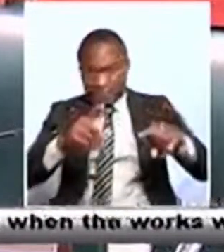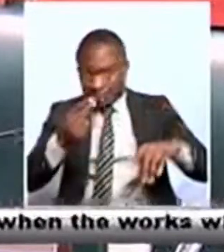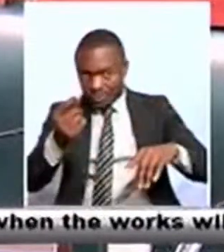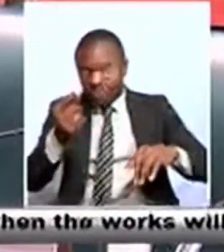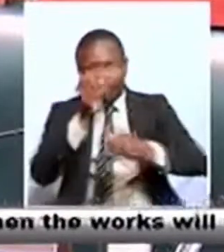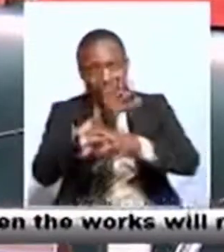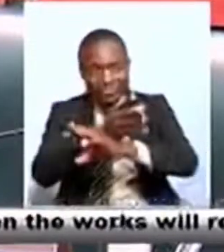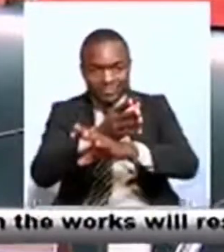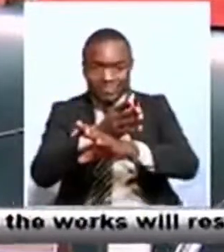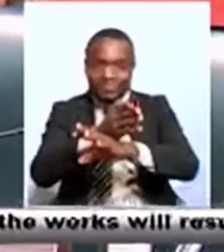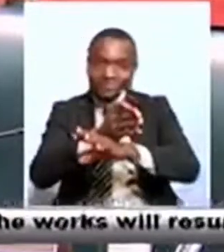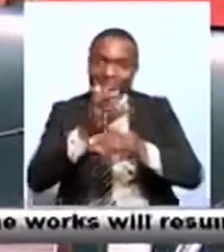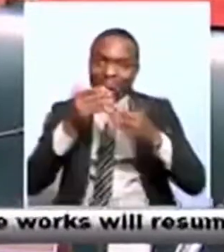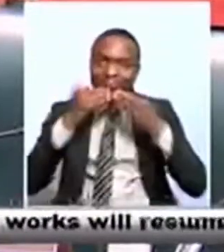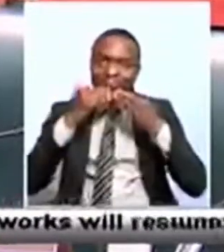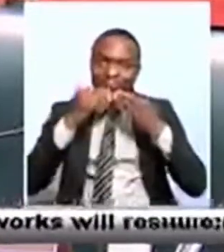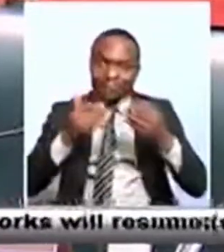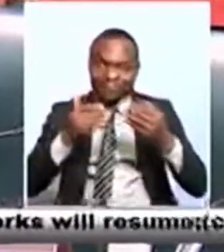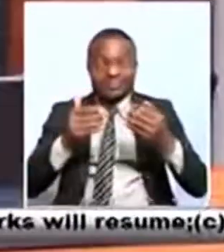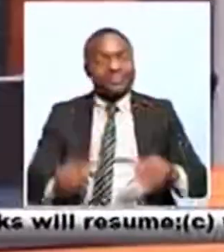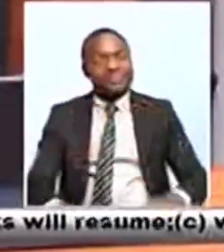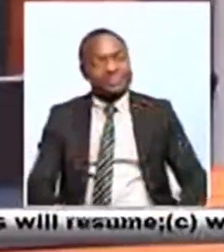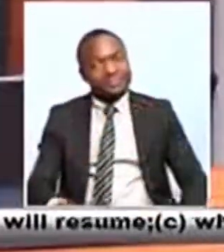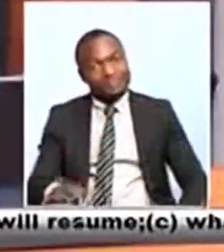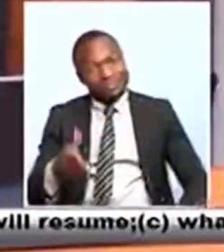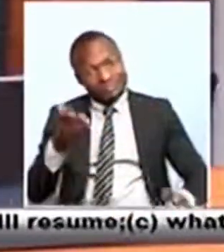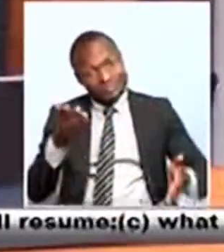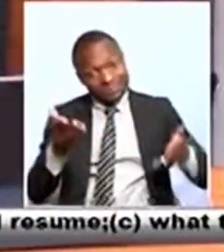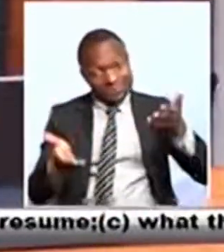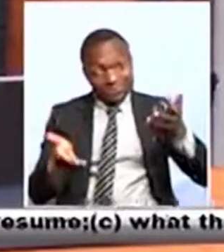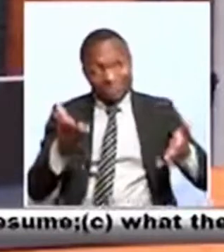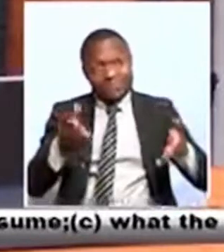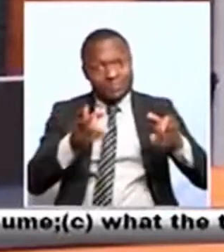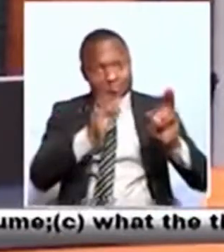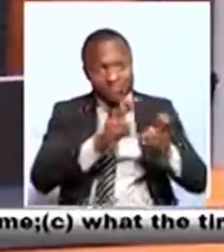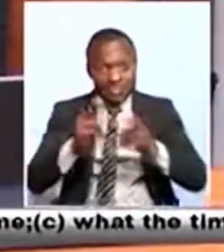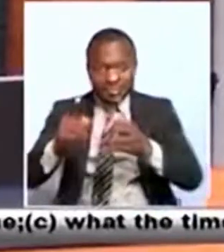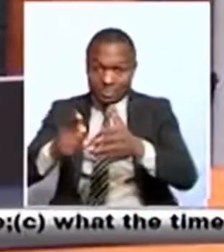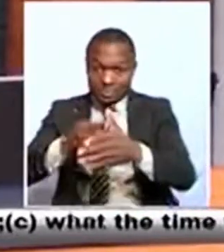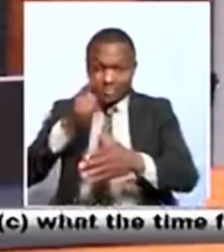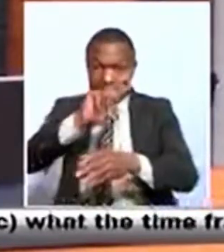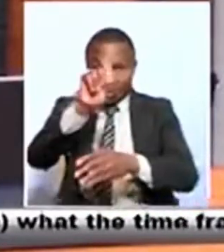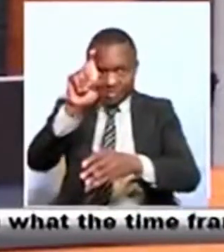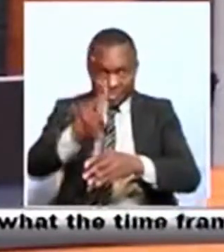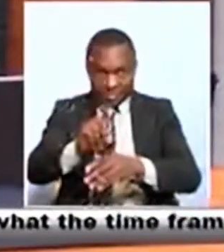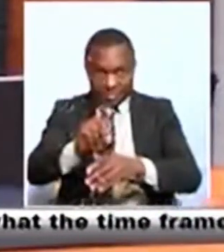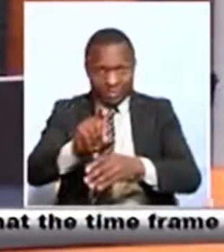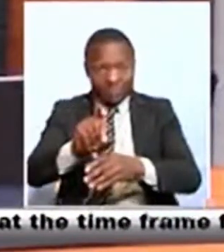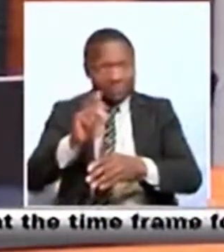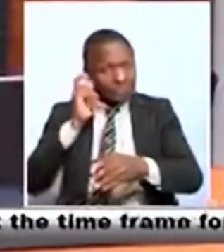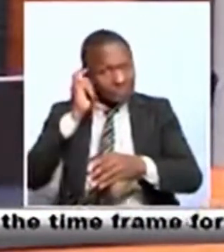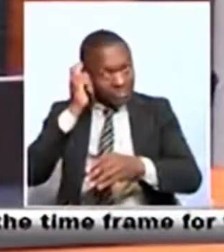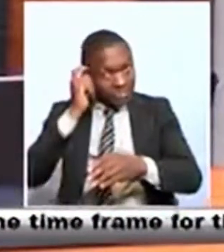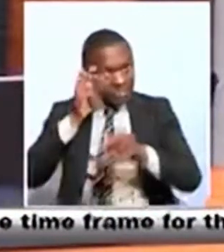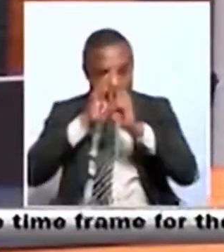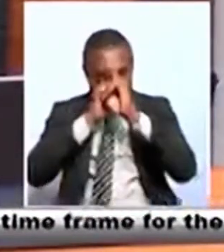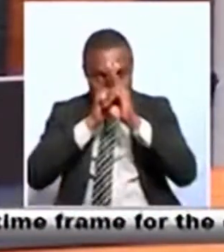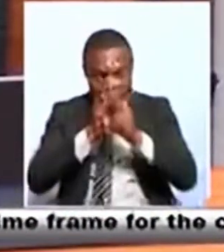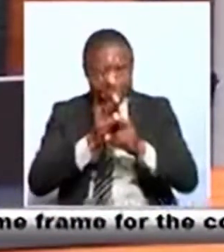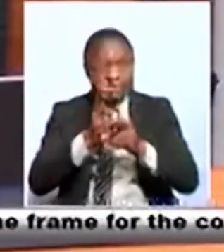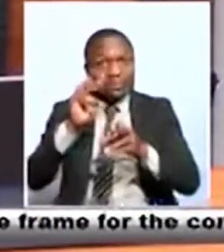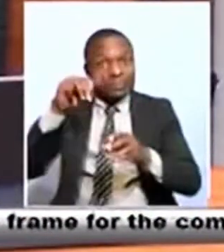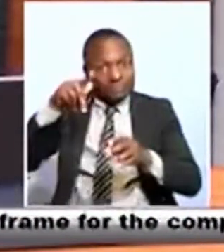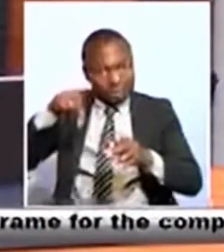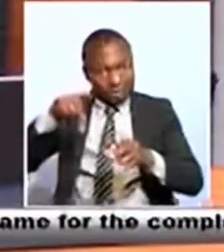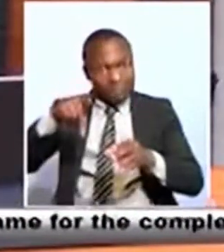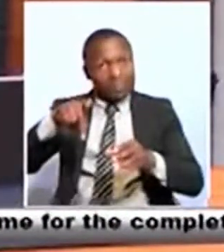thank you. Thank you. Maybe as you answer the next question, I think the honorable member was